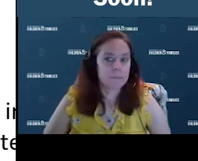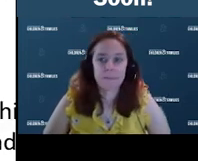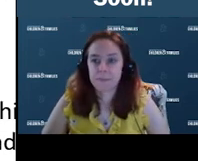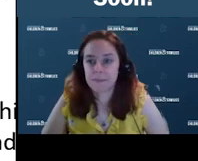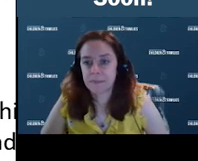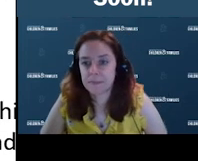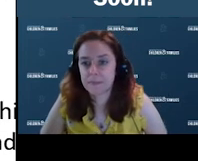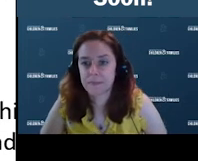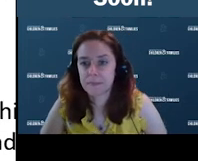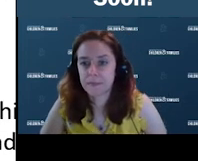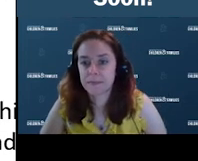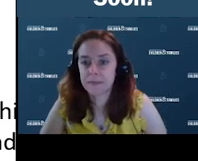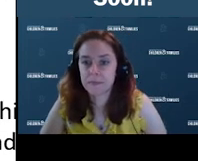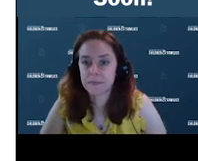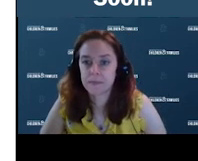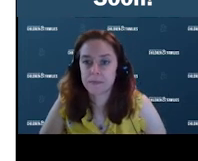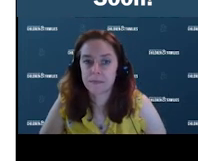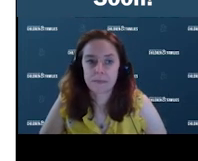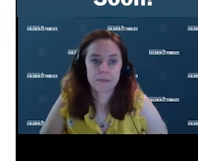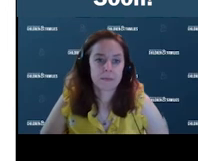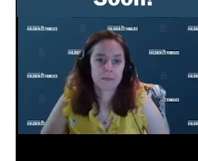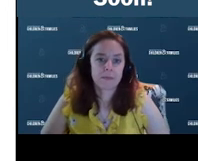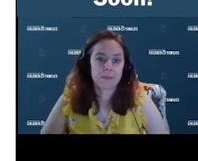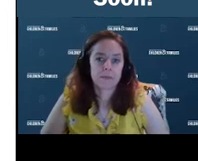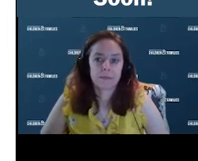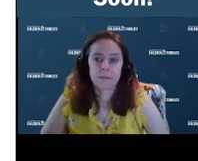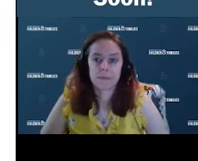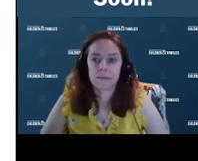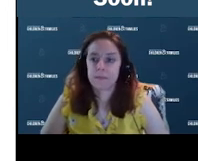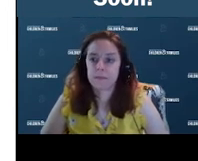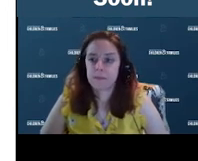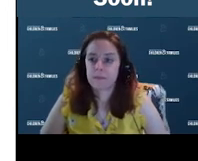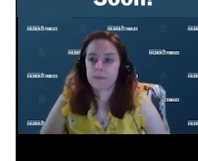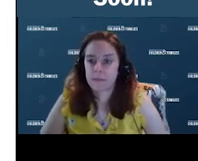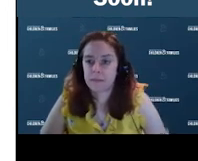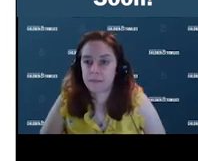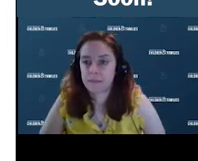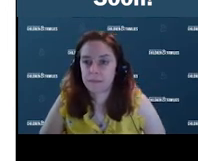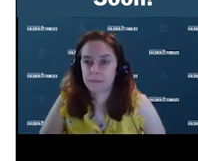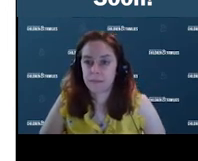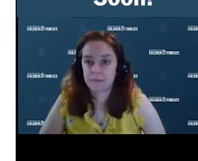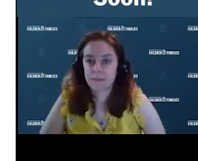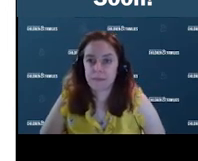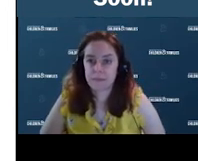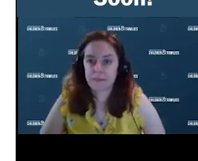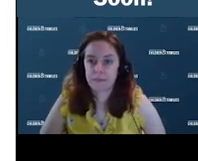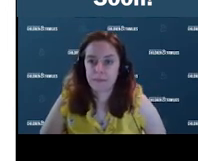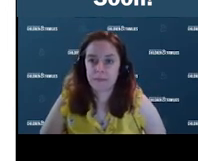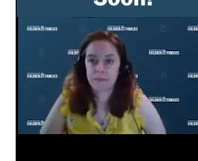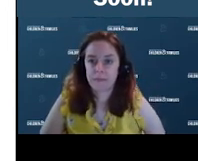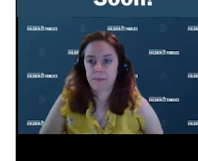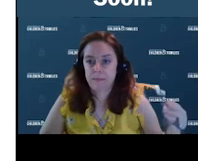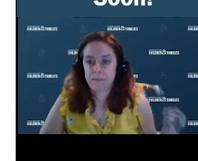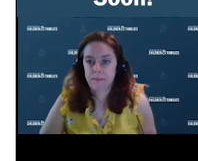Now let's talk about motor vehicles, which is another cost that raises questions for FVPSA grantees, particularly with these